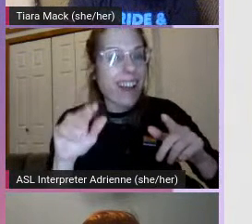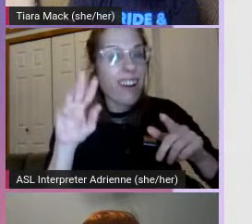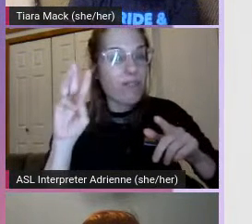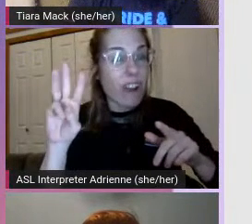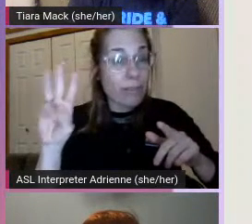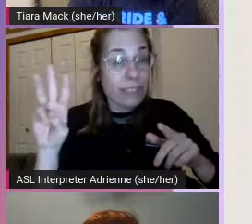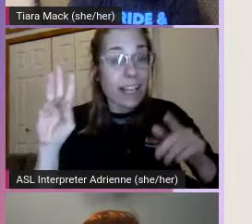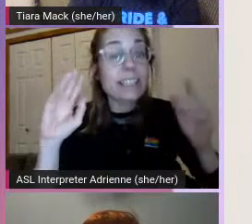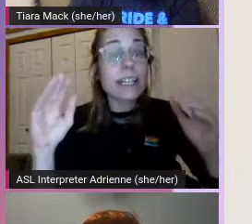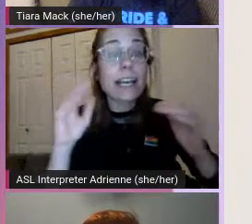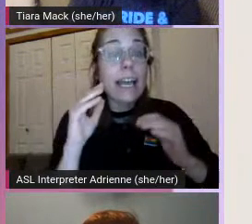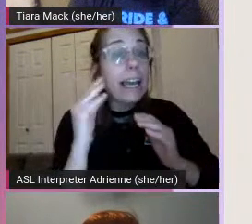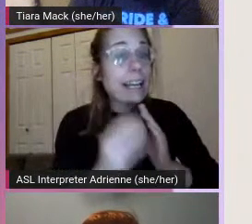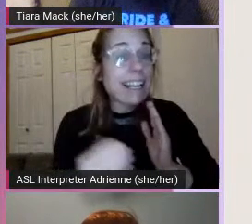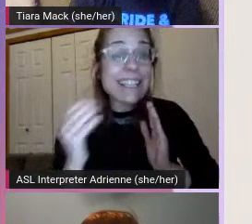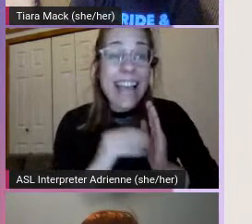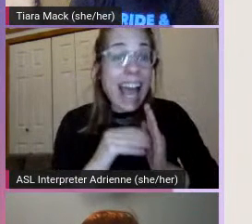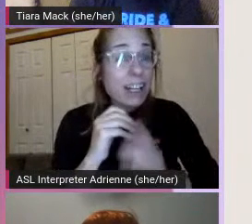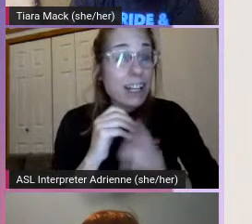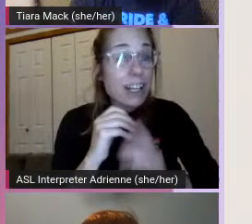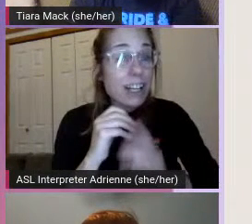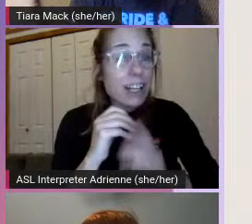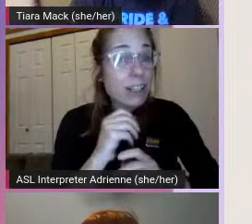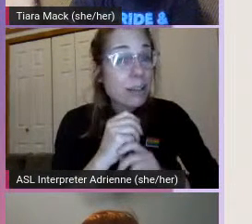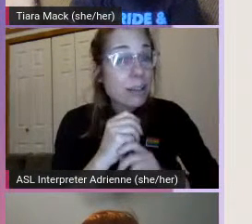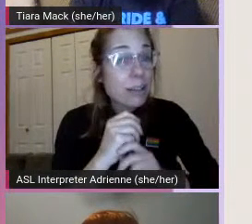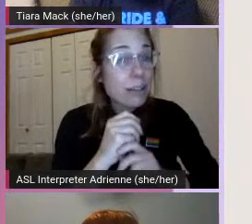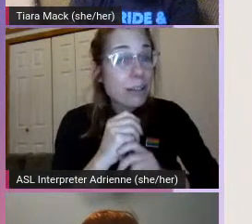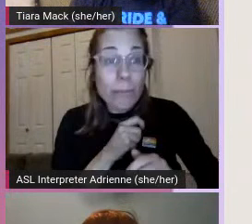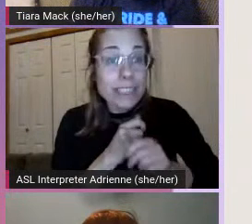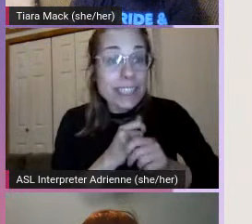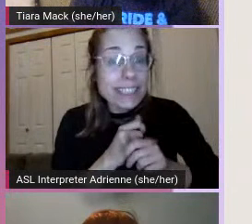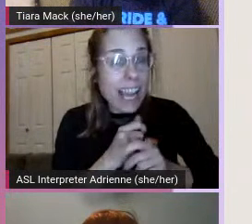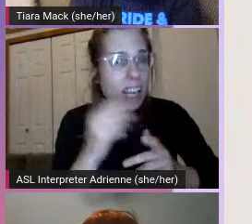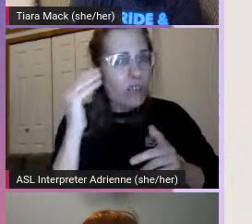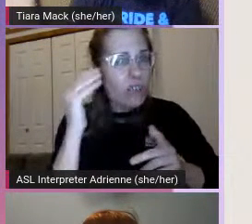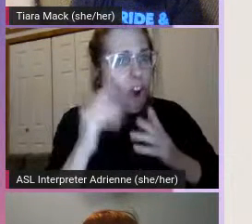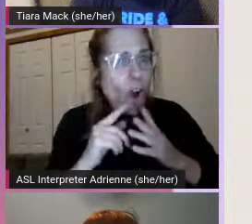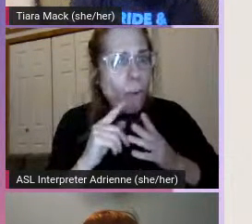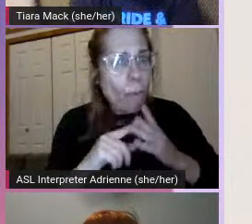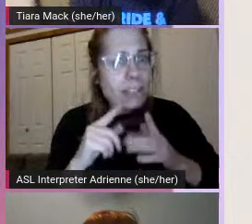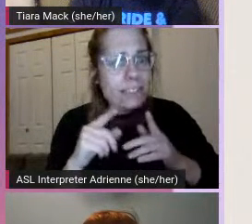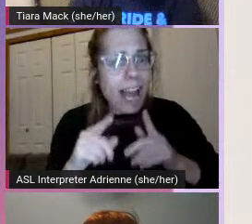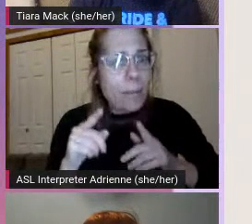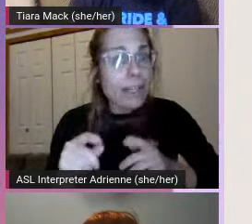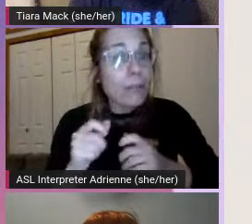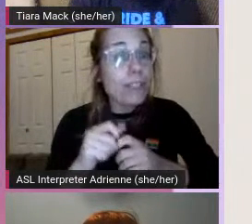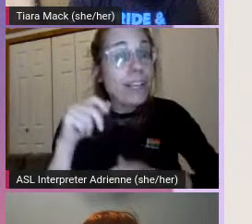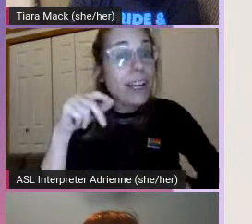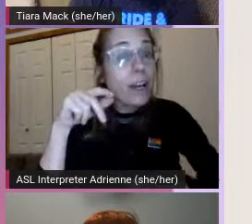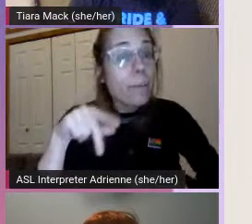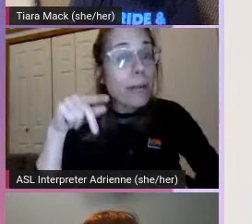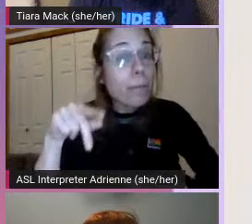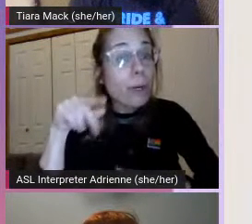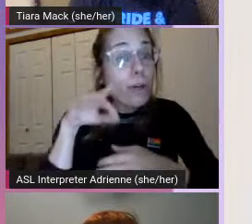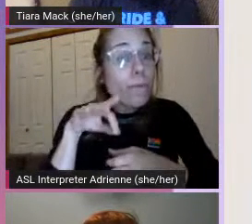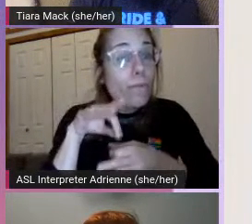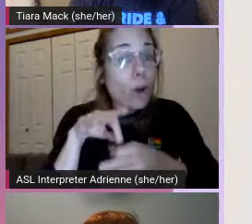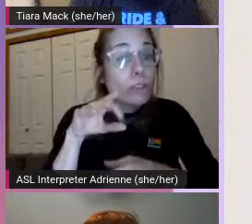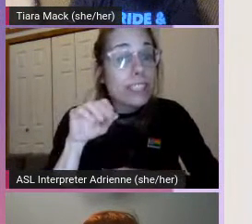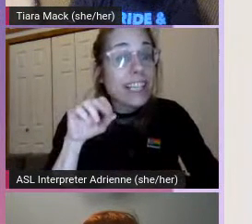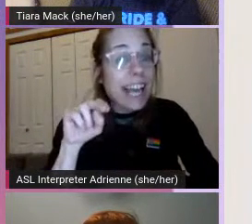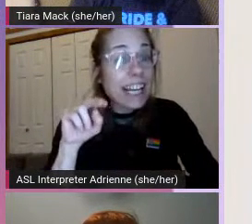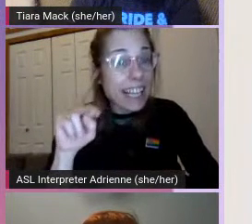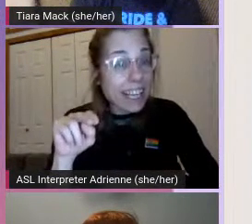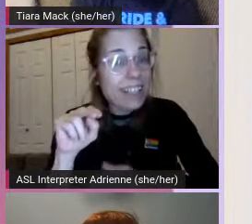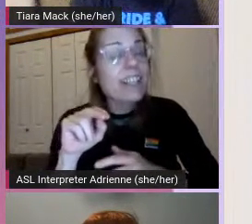up to date with all the happenings at Planned Parenthood Votes Connecticut by getting onto our email list and by receiving